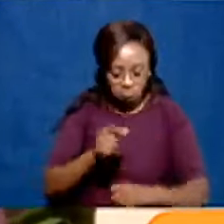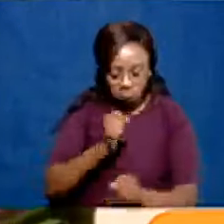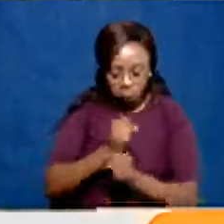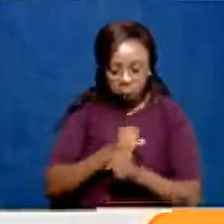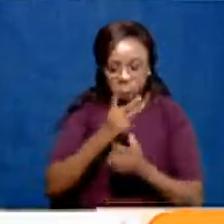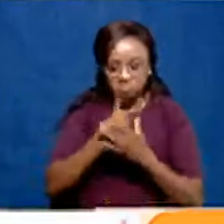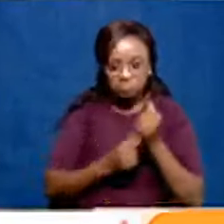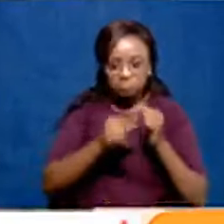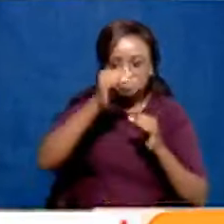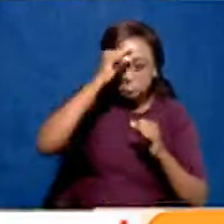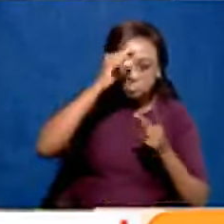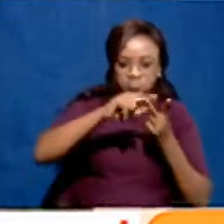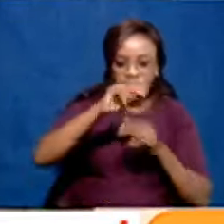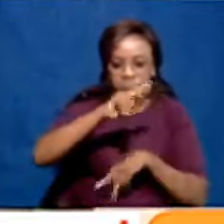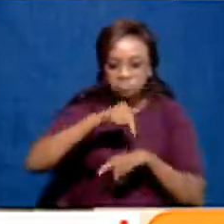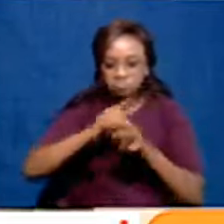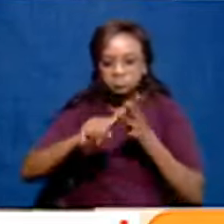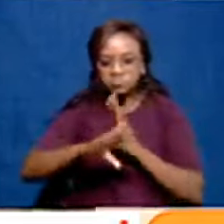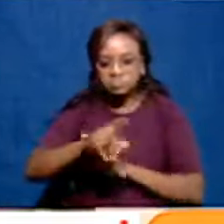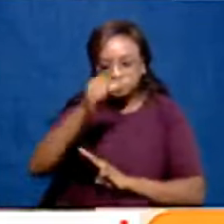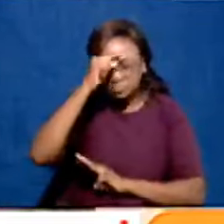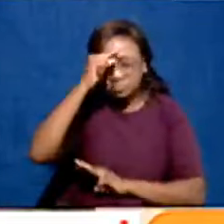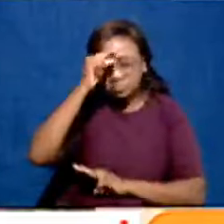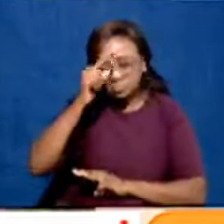both government, national, county government, and other